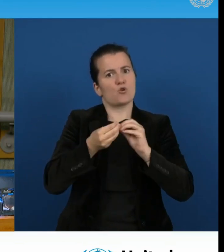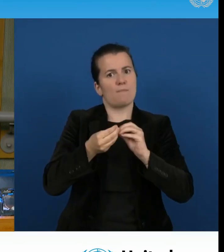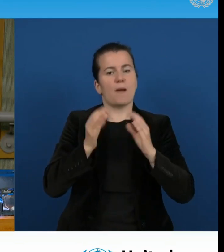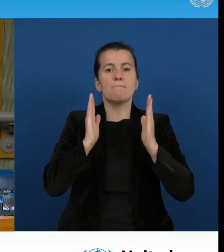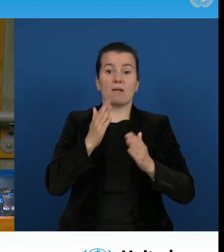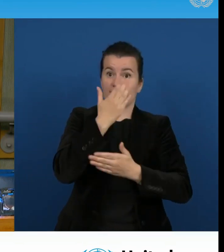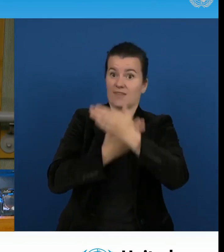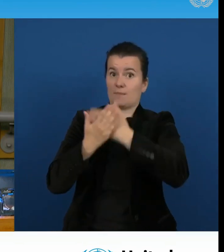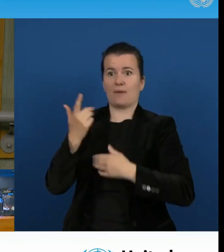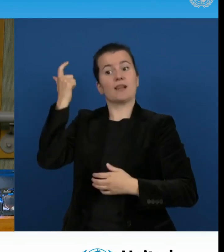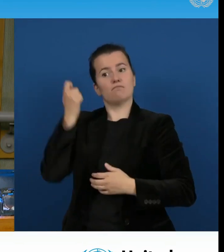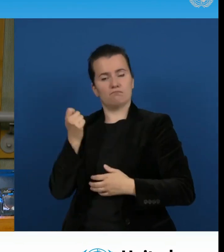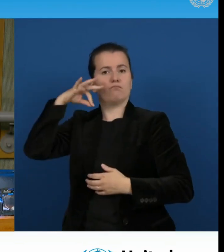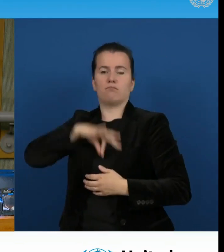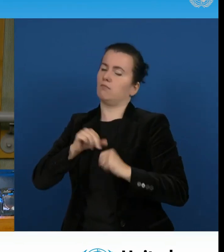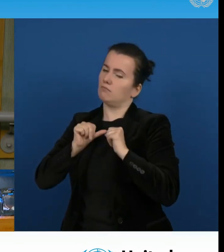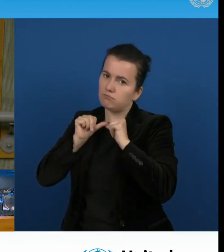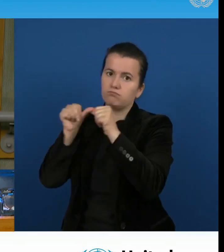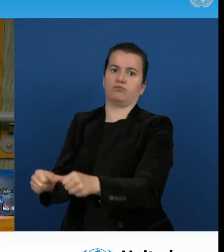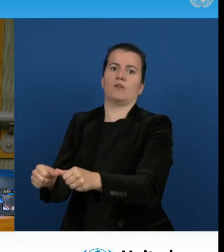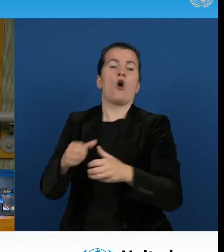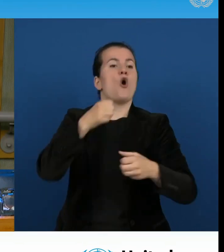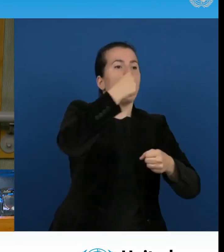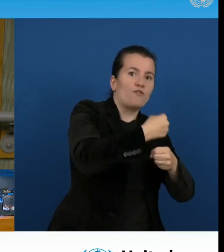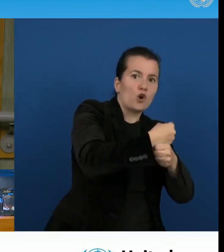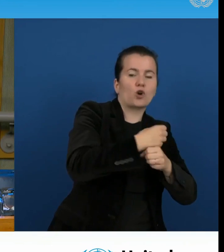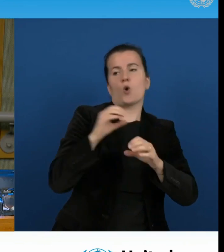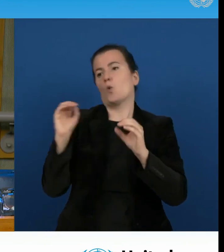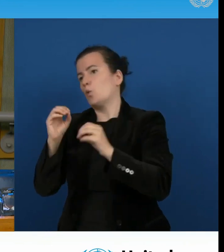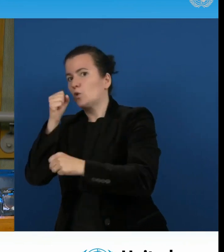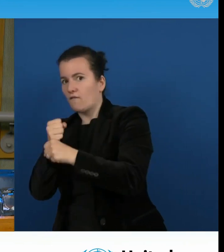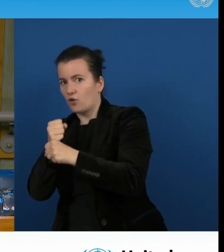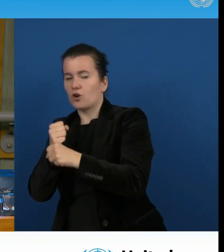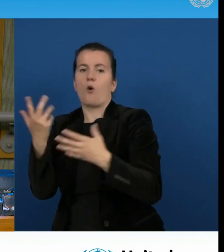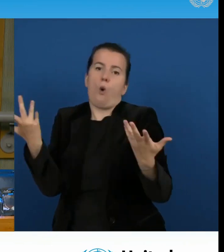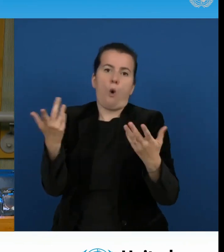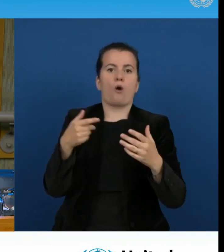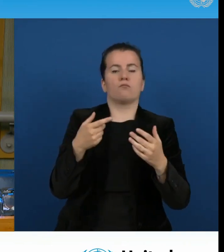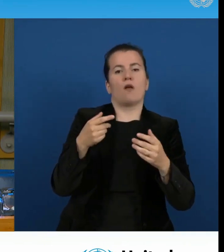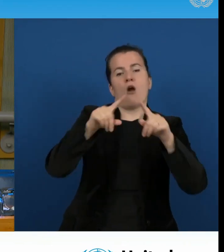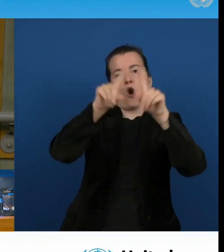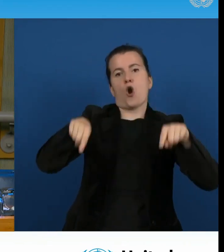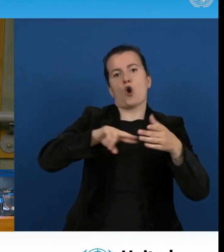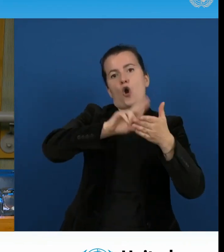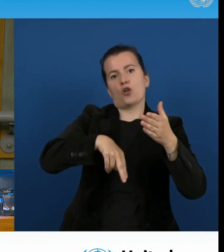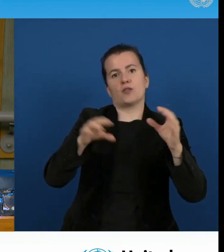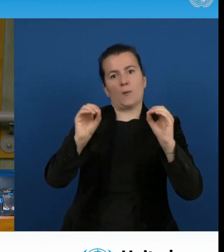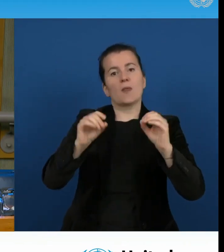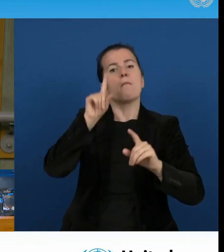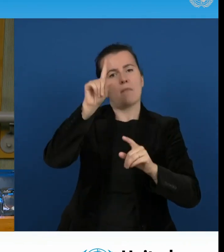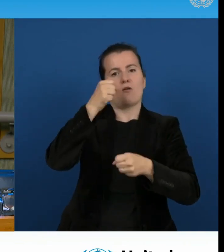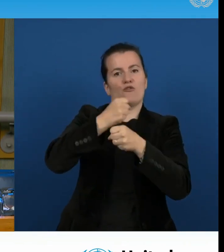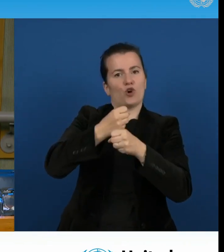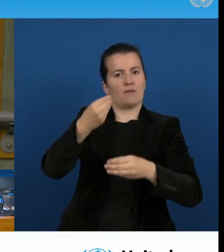persons with disabilities end up either not working or working in the informal economy. We insist that disability benefits need